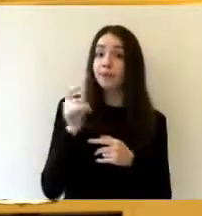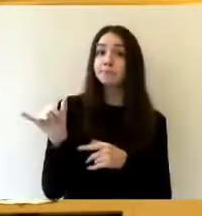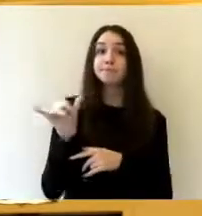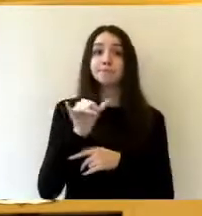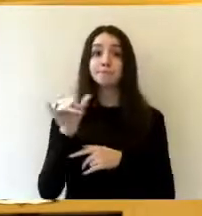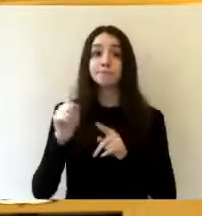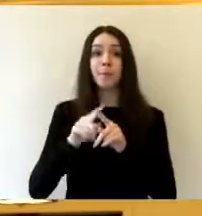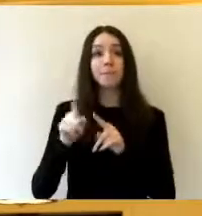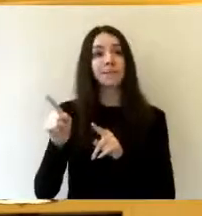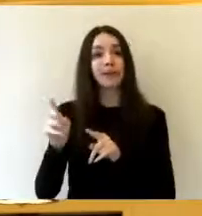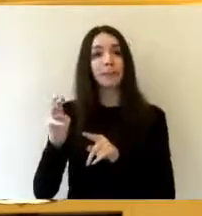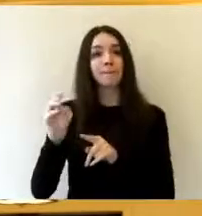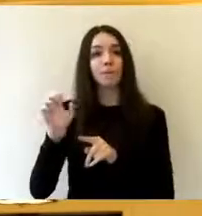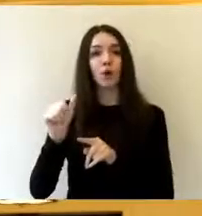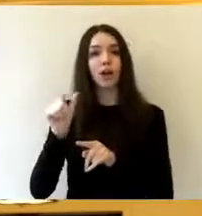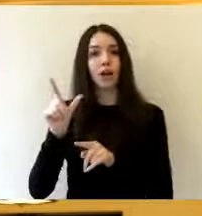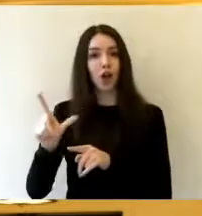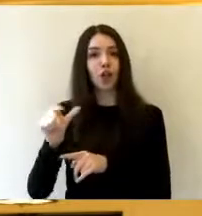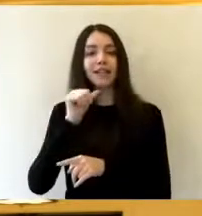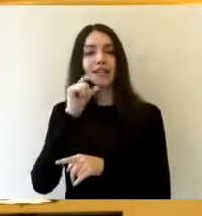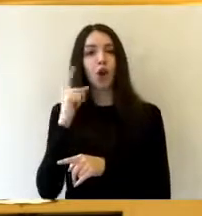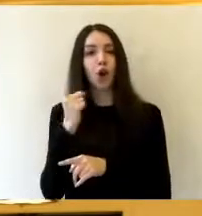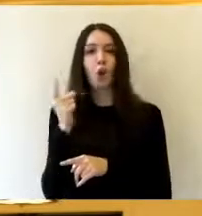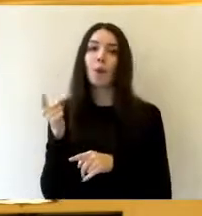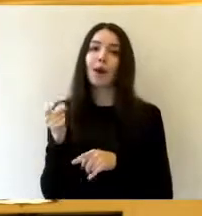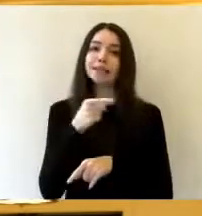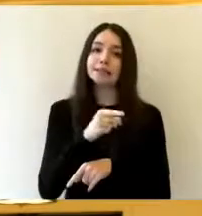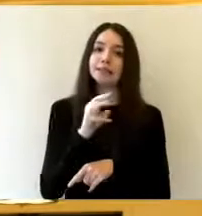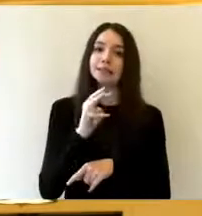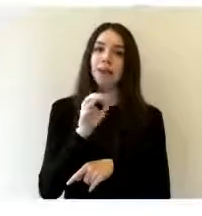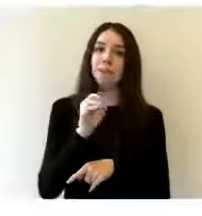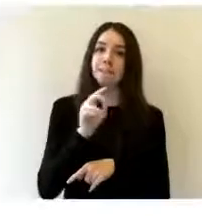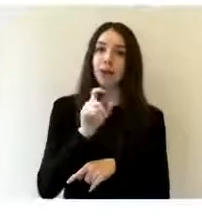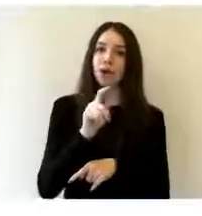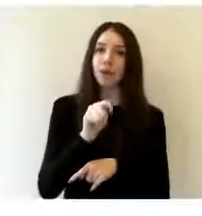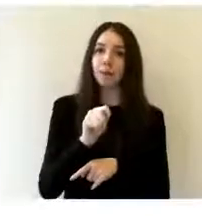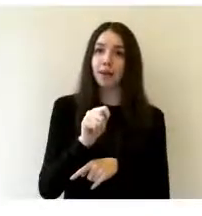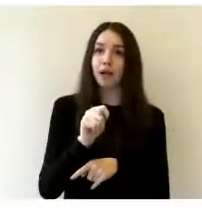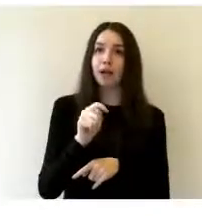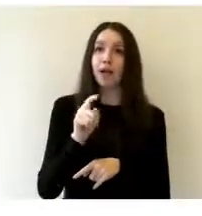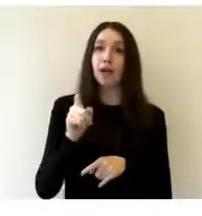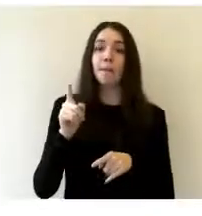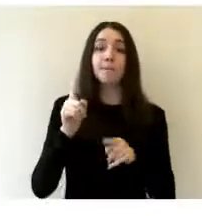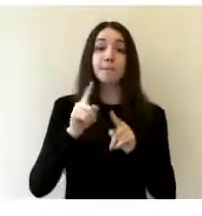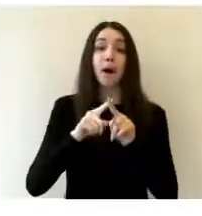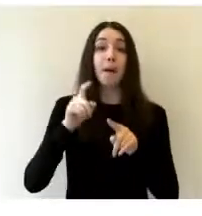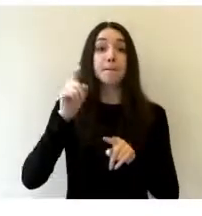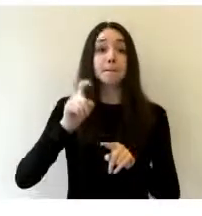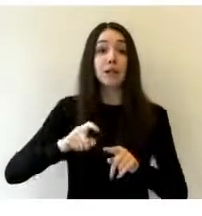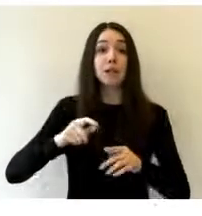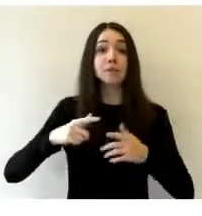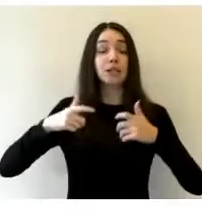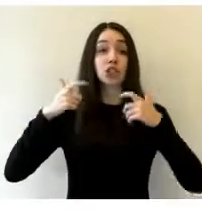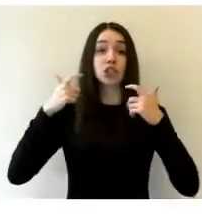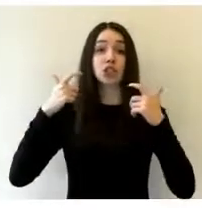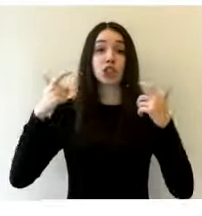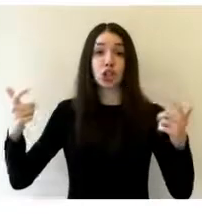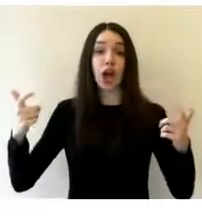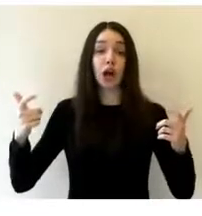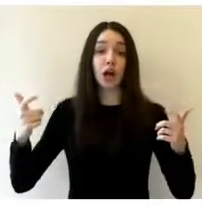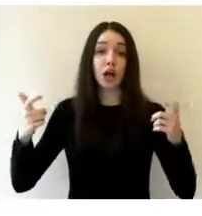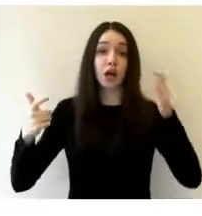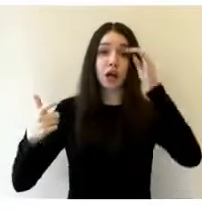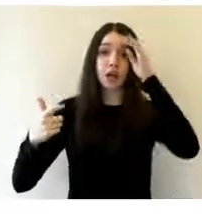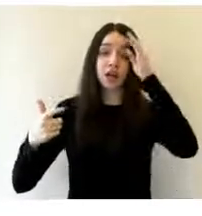unites kind of all monuments is scale. They got to be big. And this element of scale has really kind of had an inverse relationship